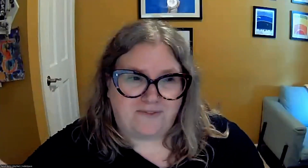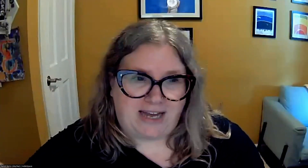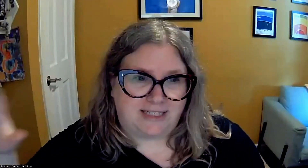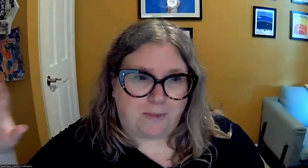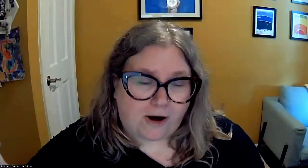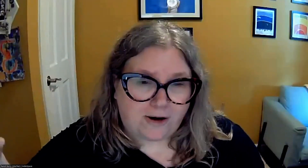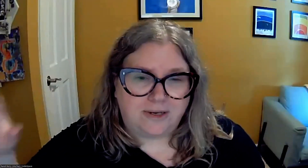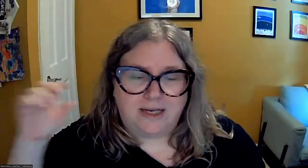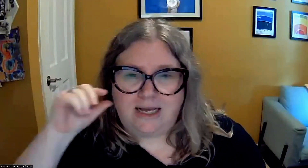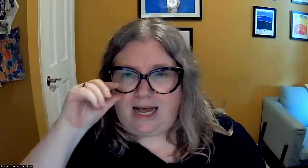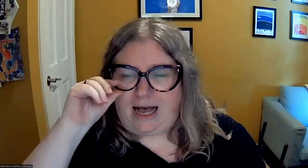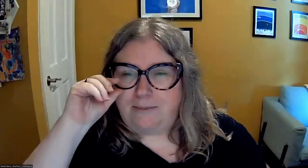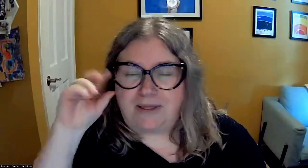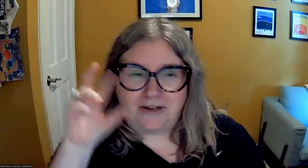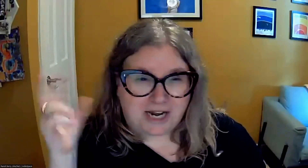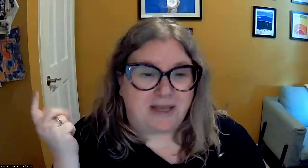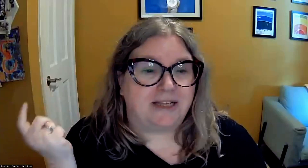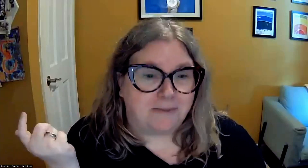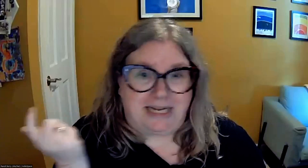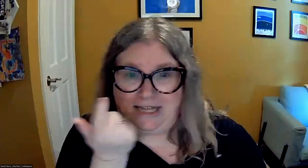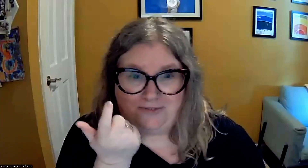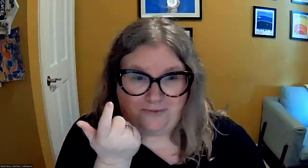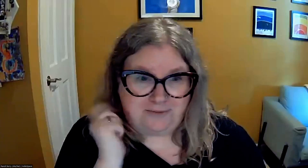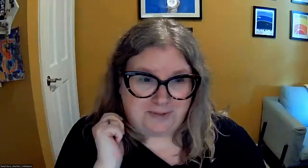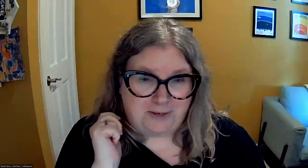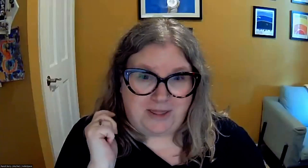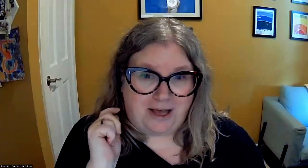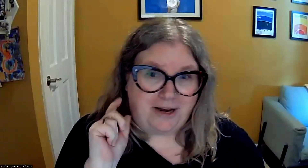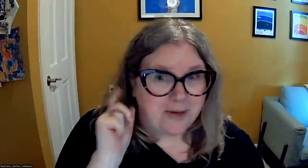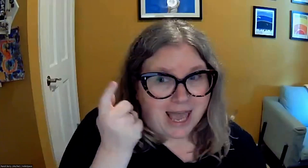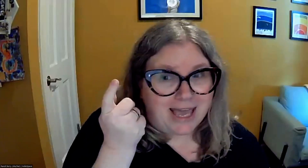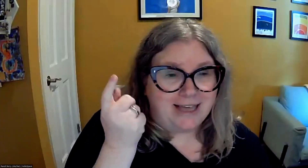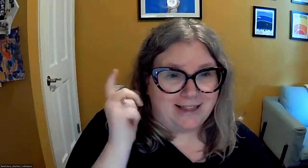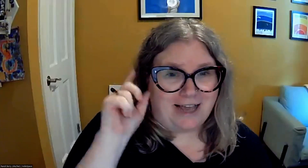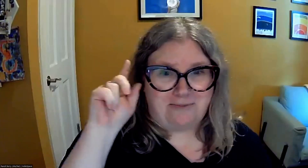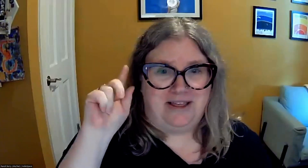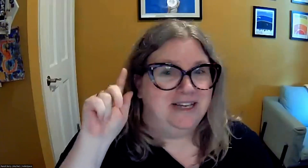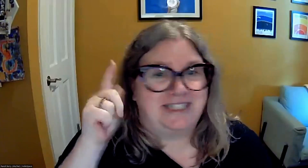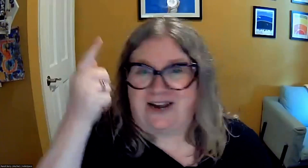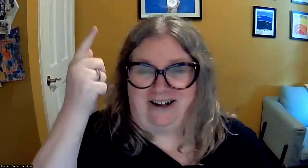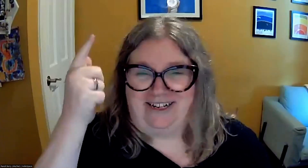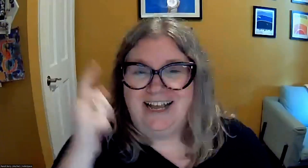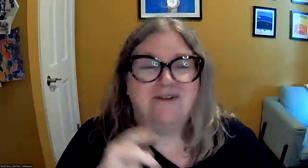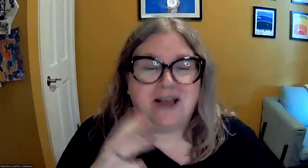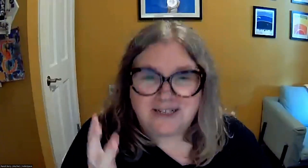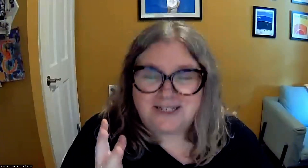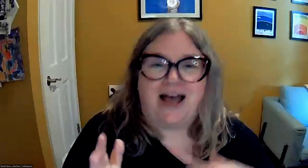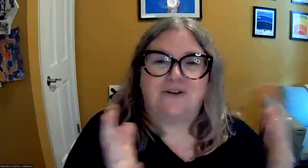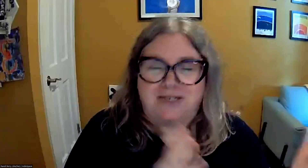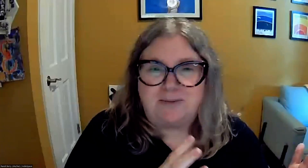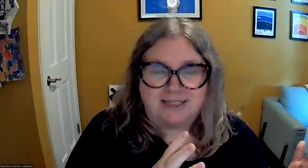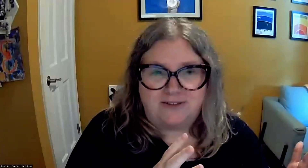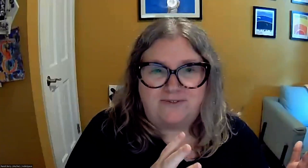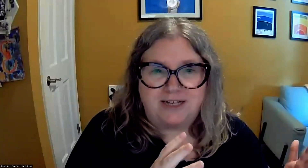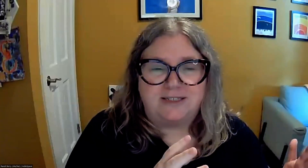expenses for our event tomorrow, but there's going to be a little money left over. So we thought, okay, that could be the start. We also